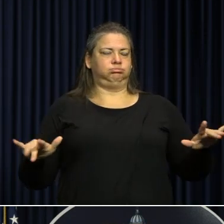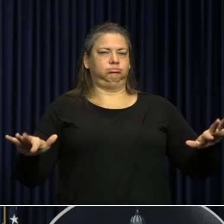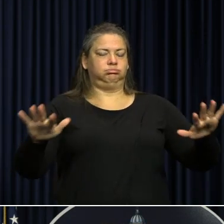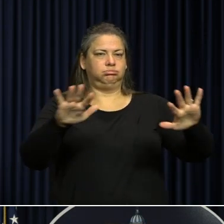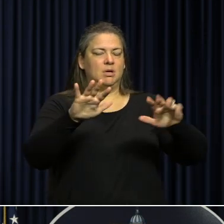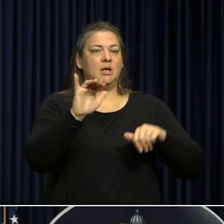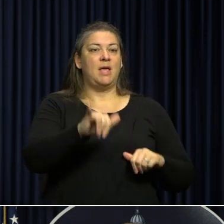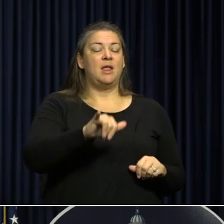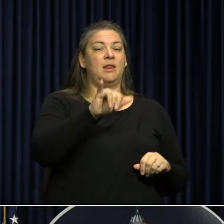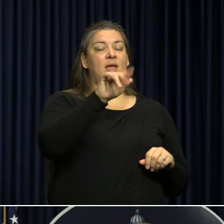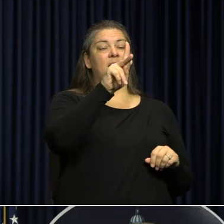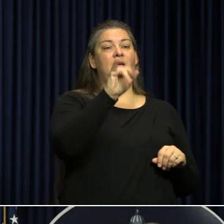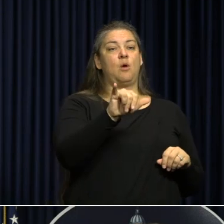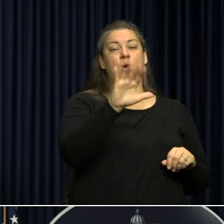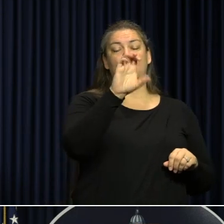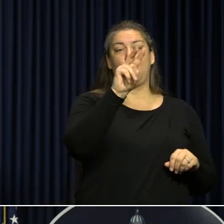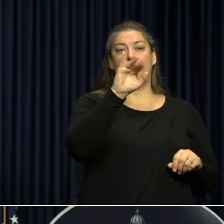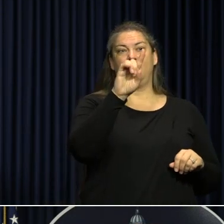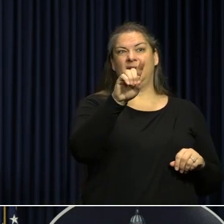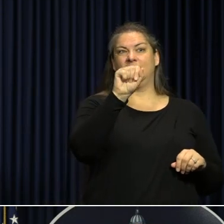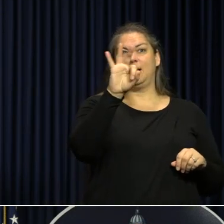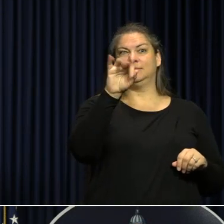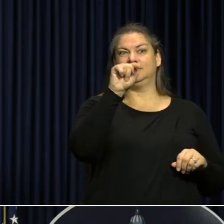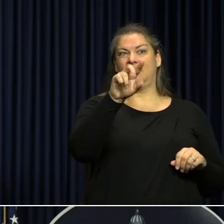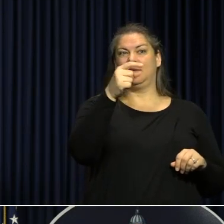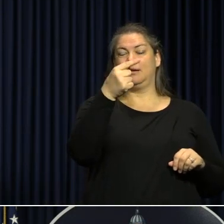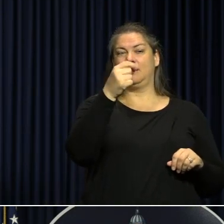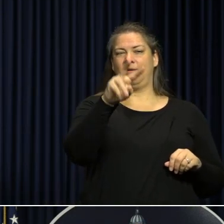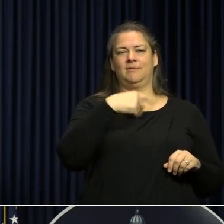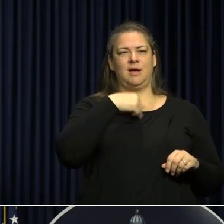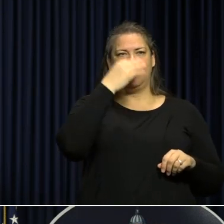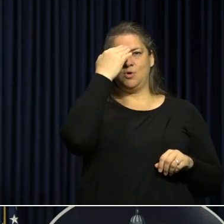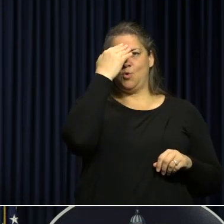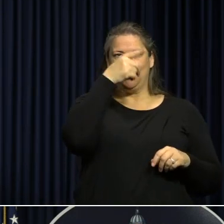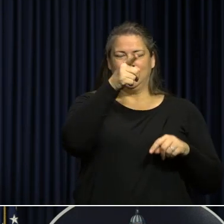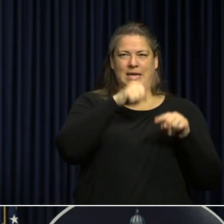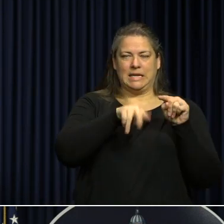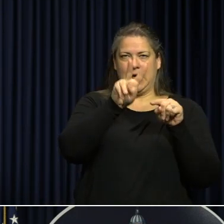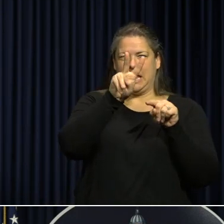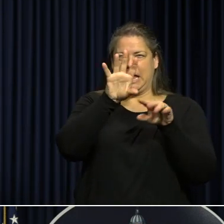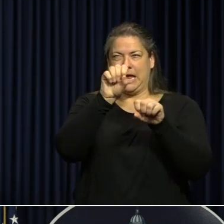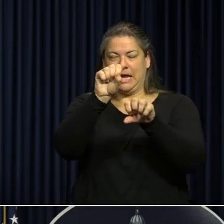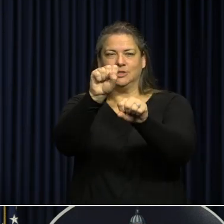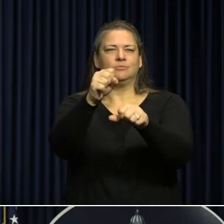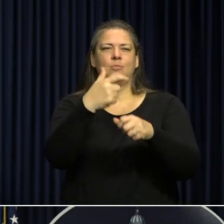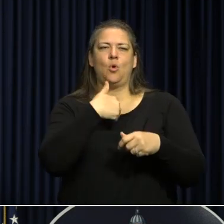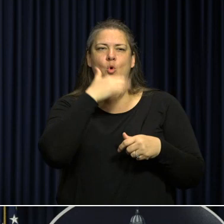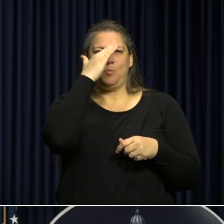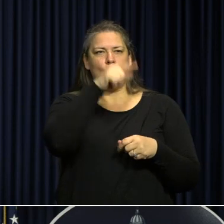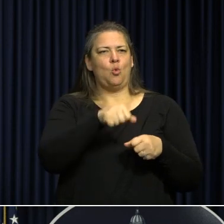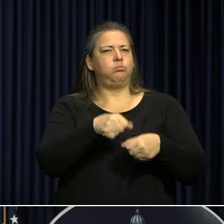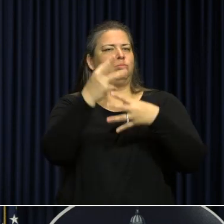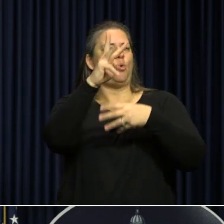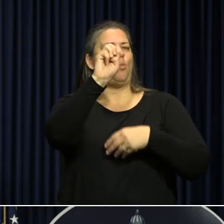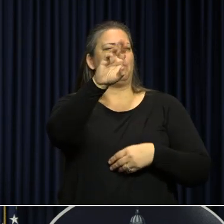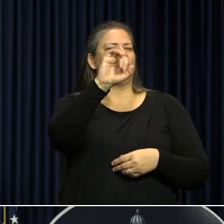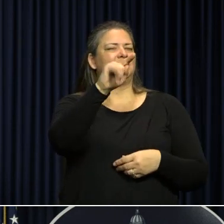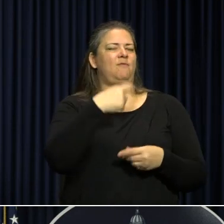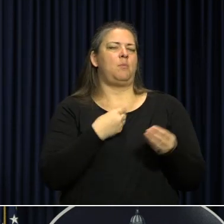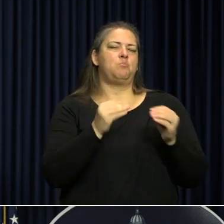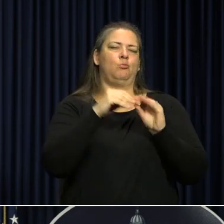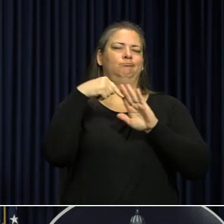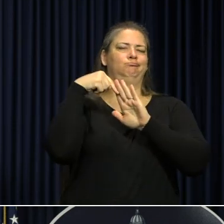kycovid19.ky.gov even more important, because I know you're not going to catch it all while you're here. If you go back to the last slide that has all the